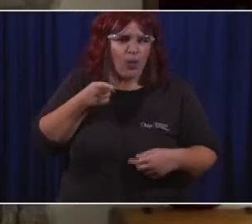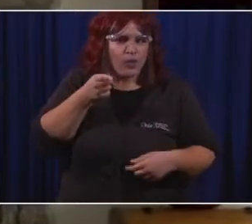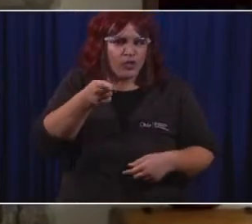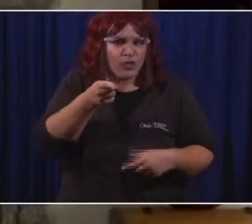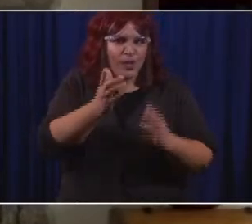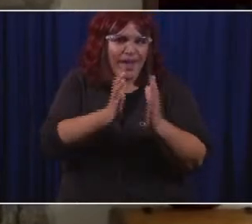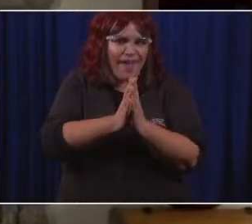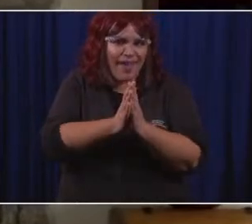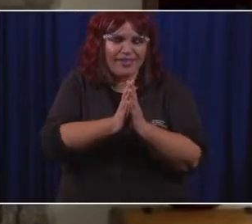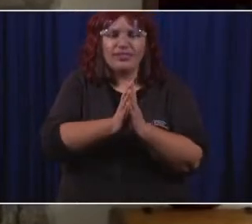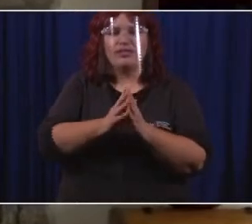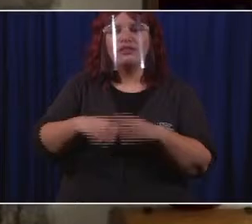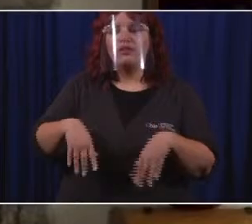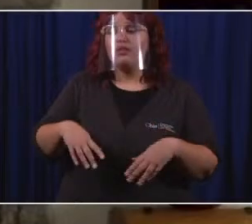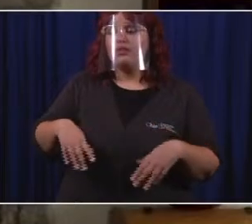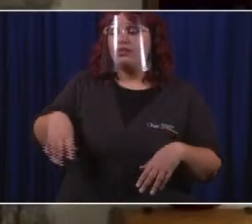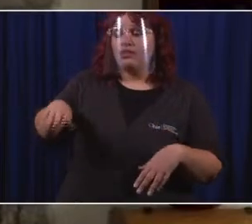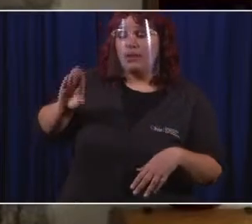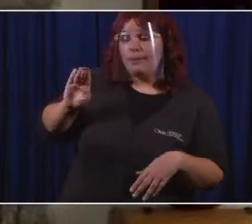this weekend?